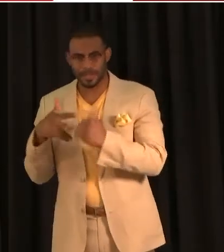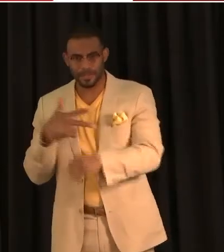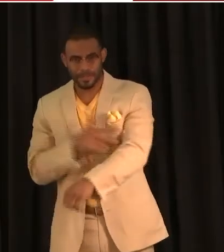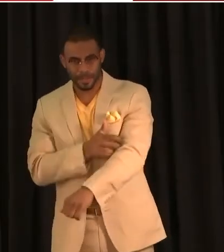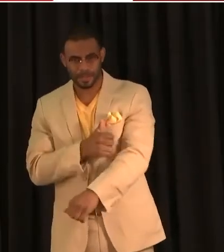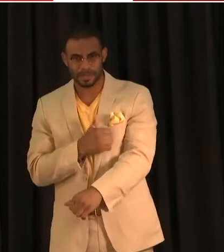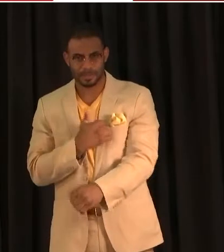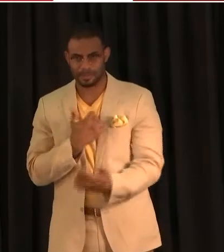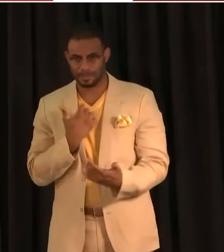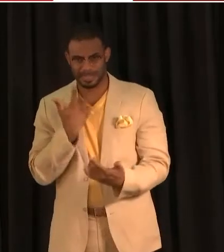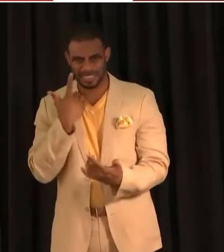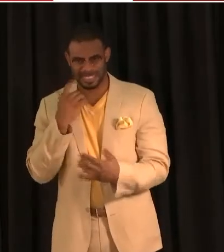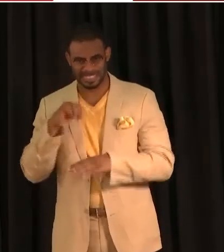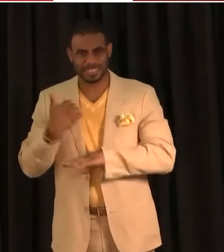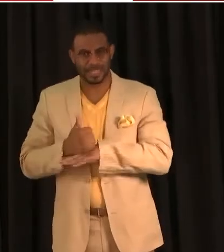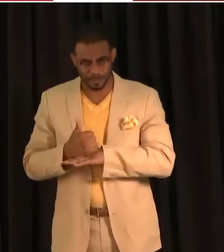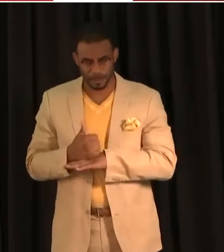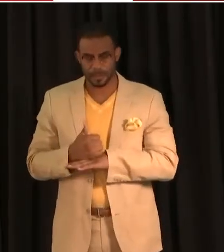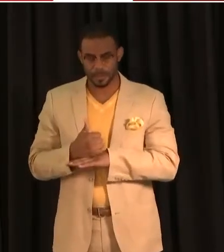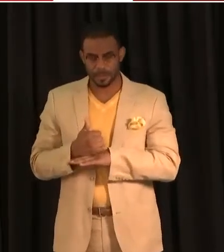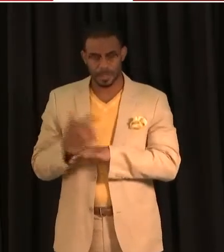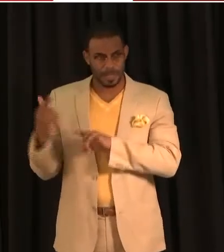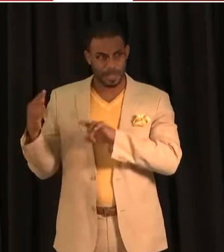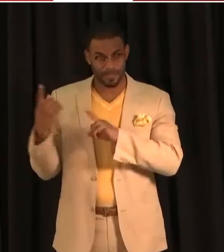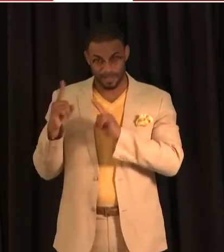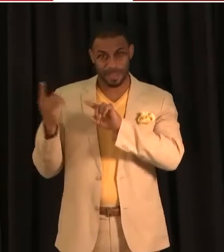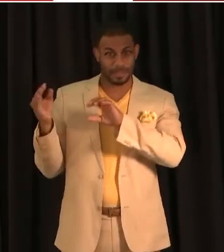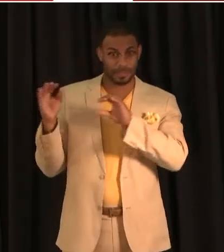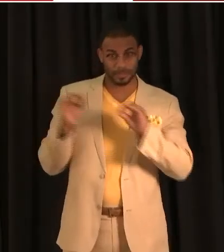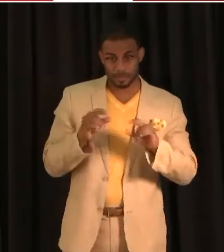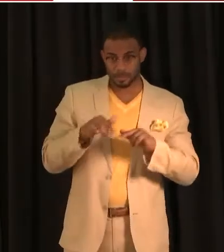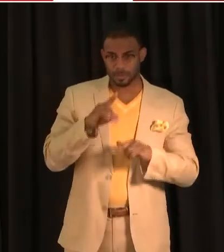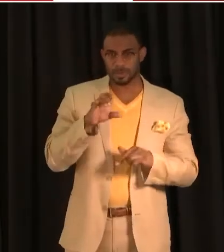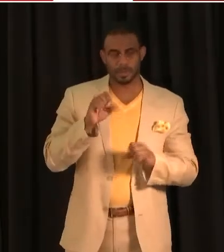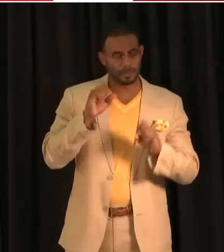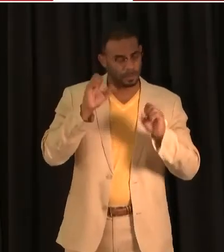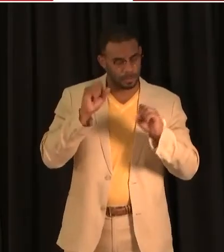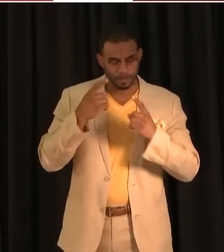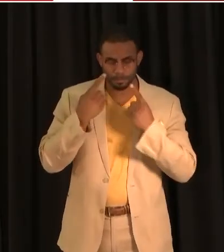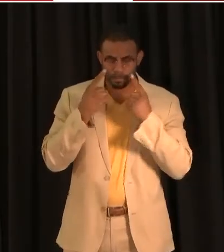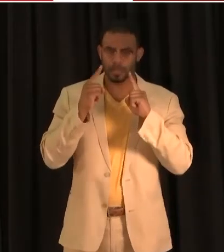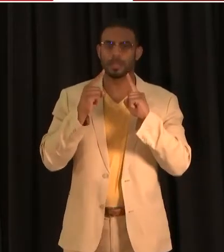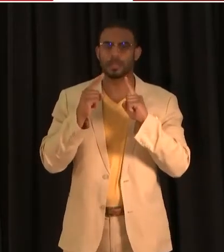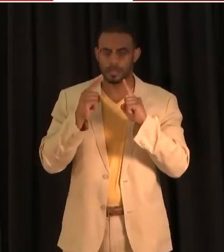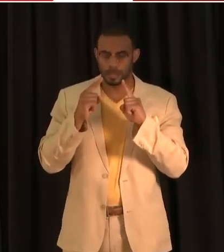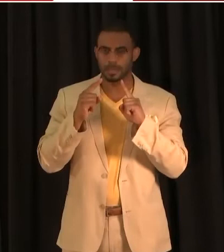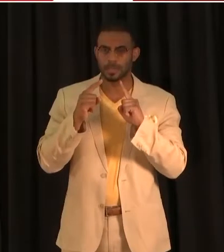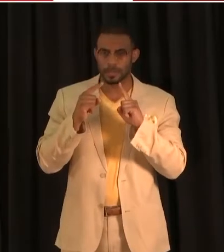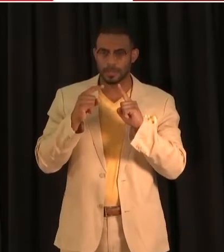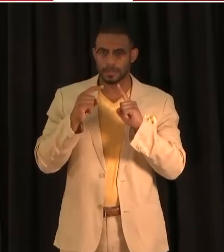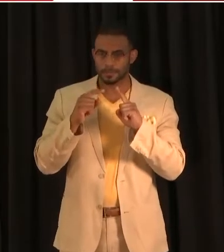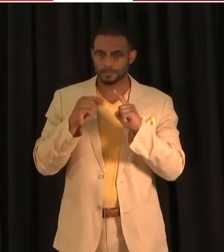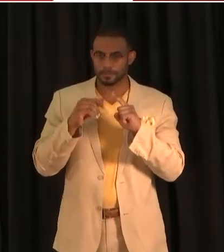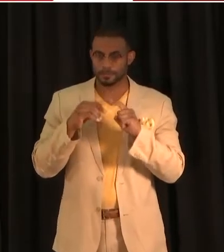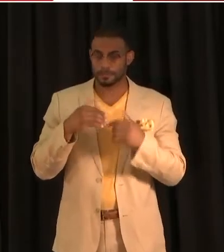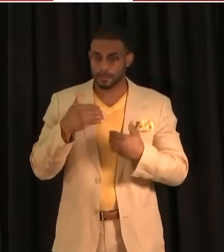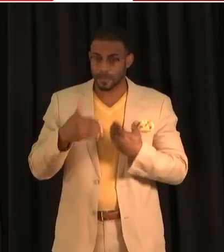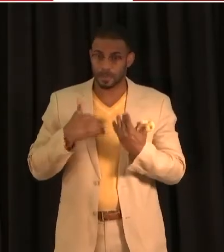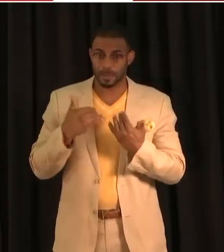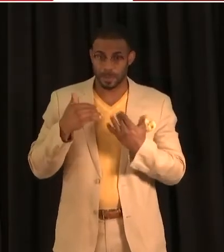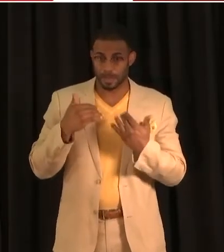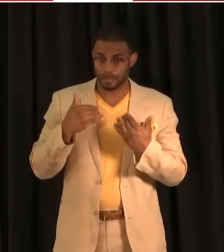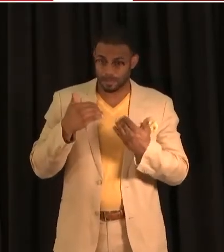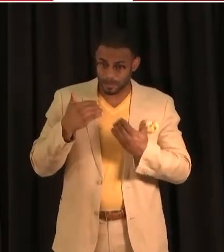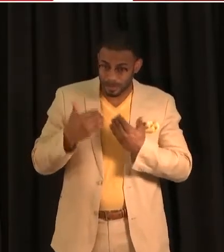vaccine that has just came out and came into the district, is a remarkable achievement of